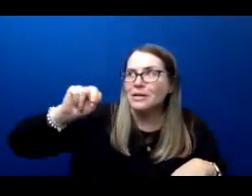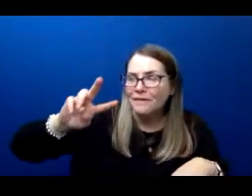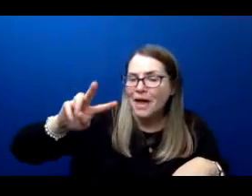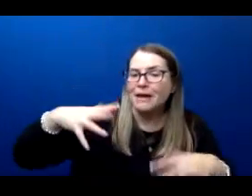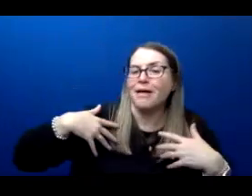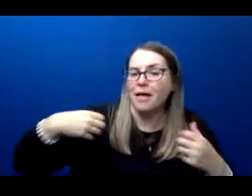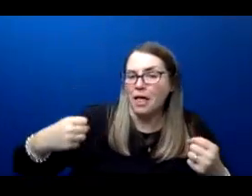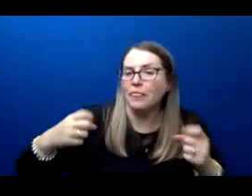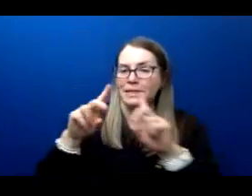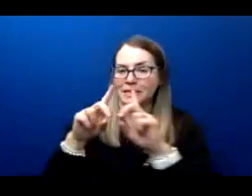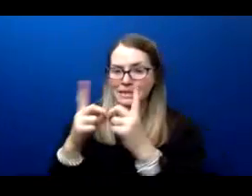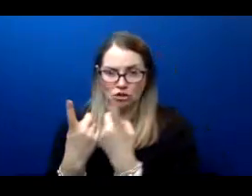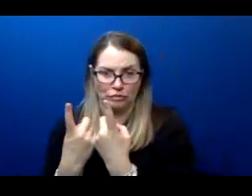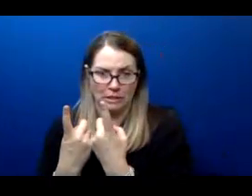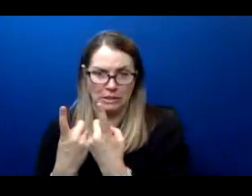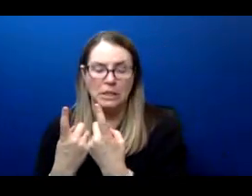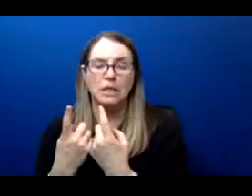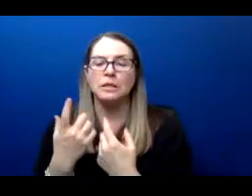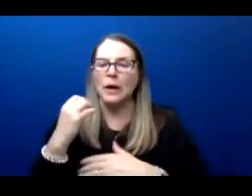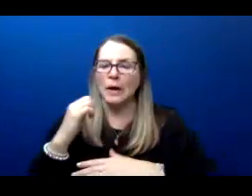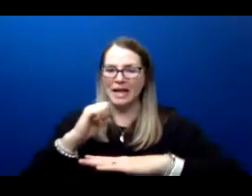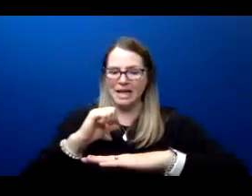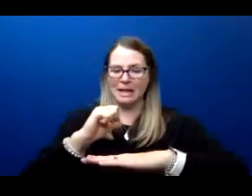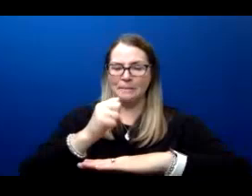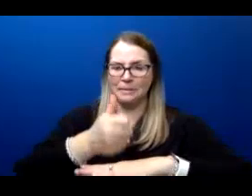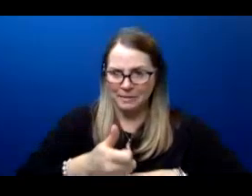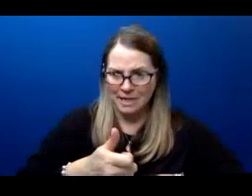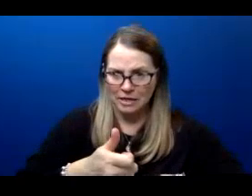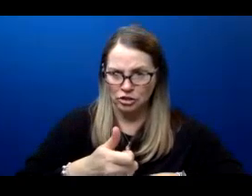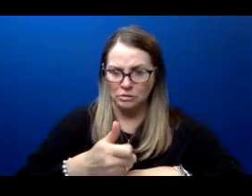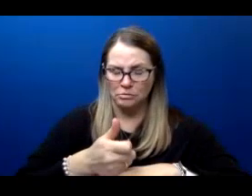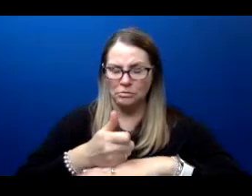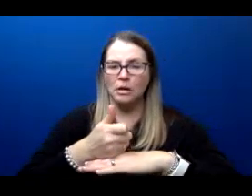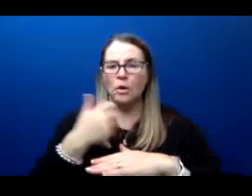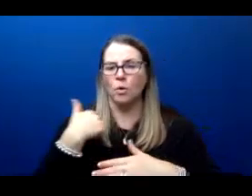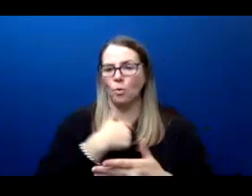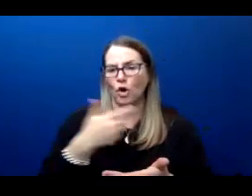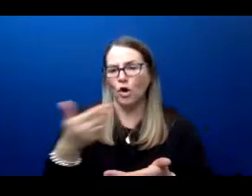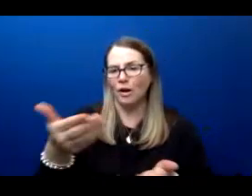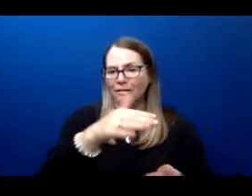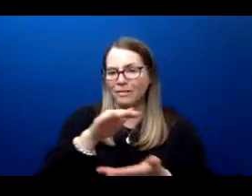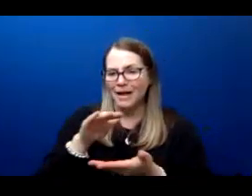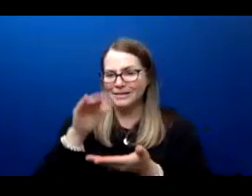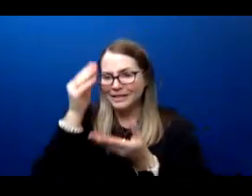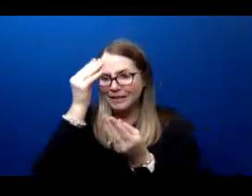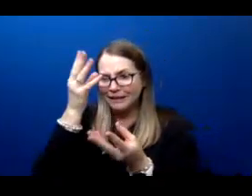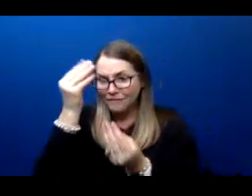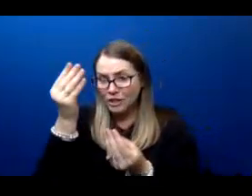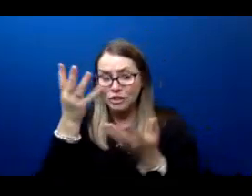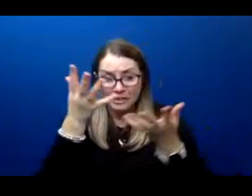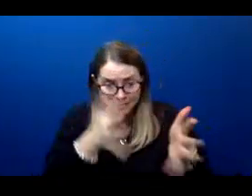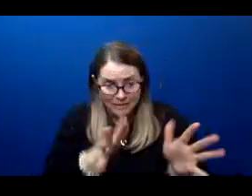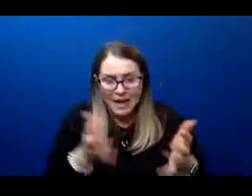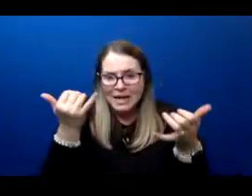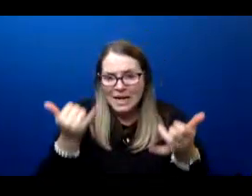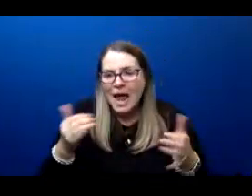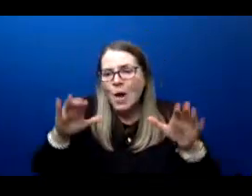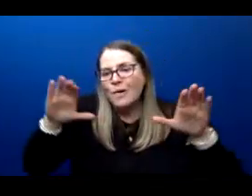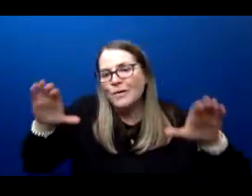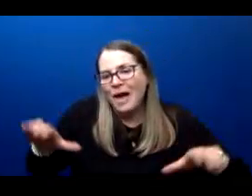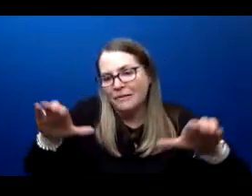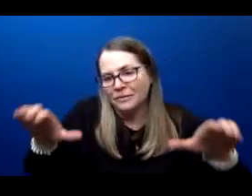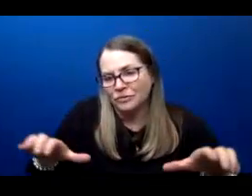These are now in implementation status beyond just kind of collecting the information. This is being something that is being actioned now. So with